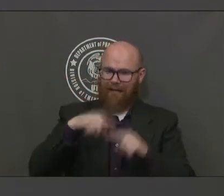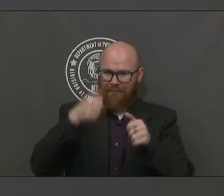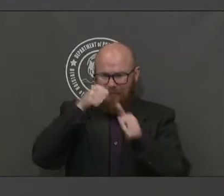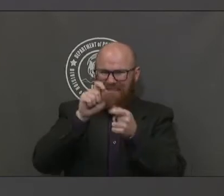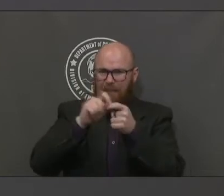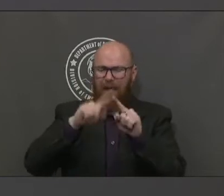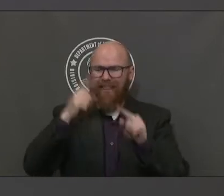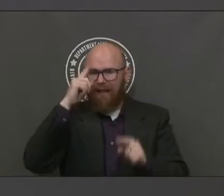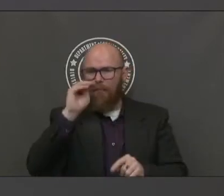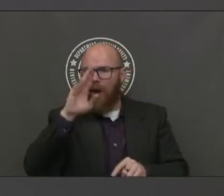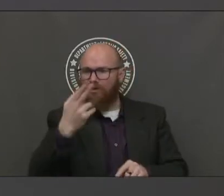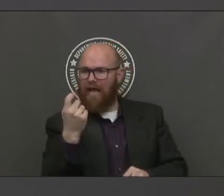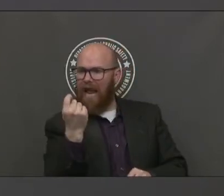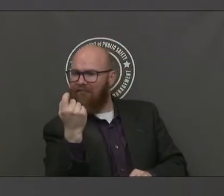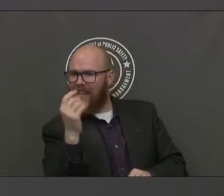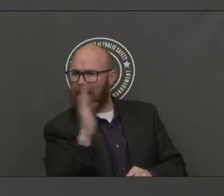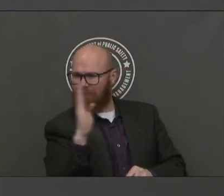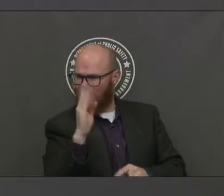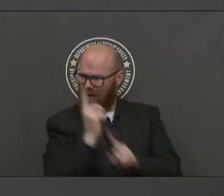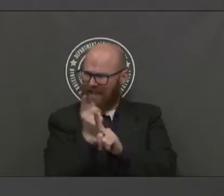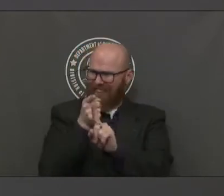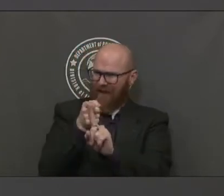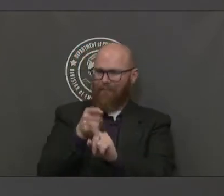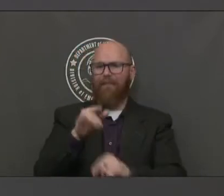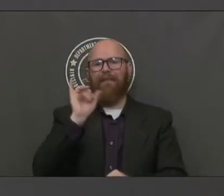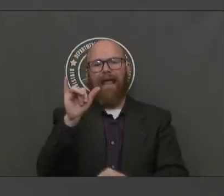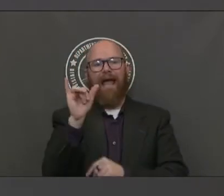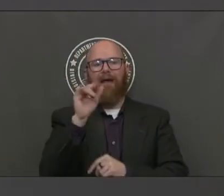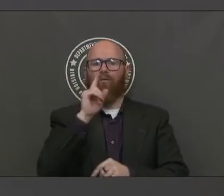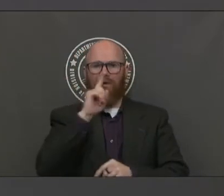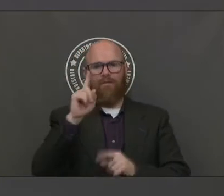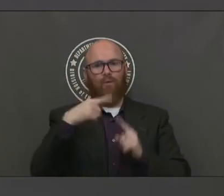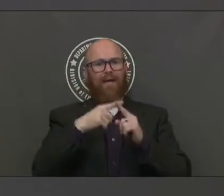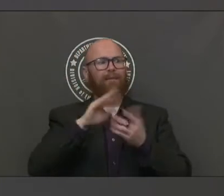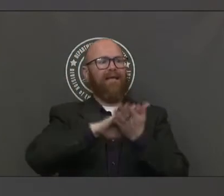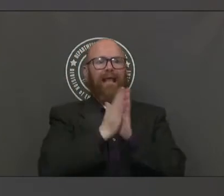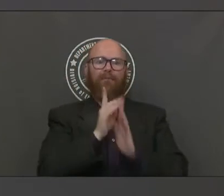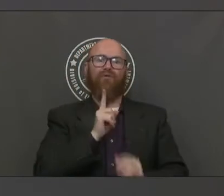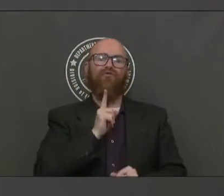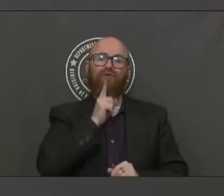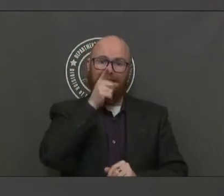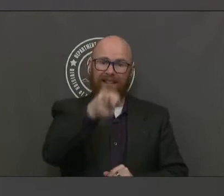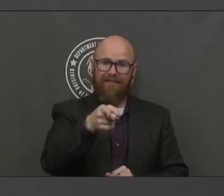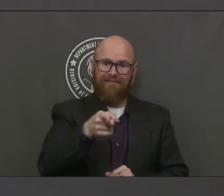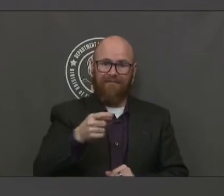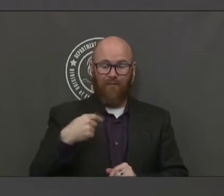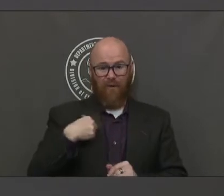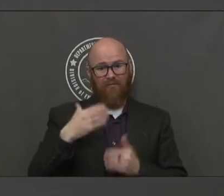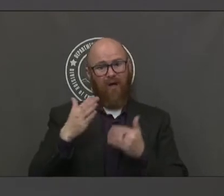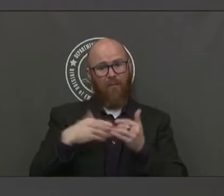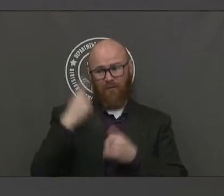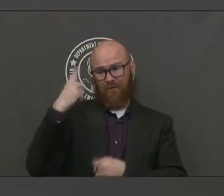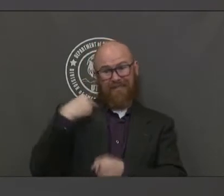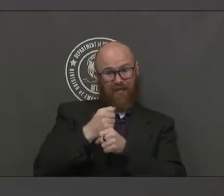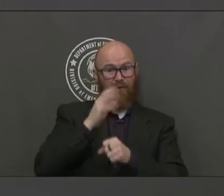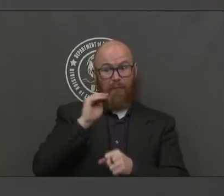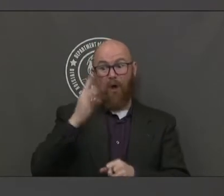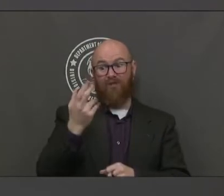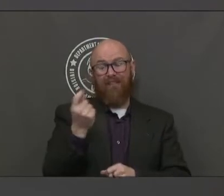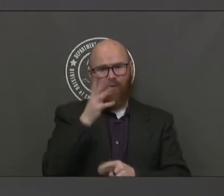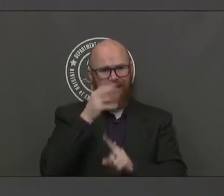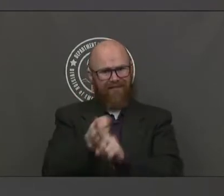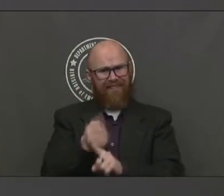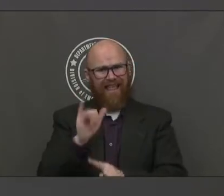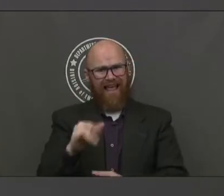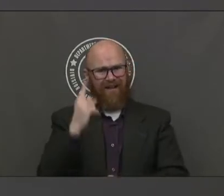want to say it was like March 11th, and that was that's when all this started. So we're a year into this, and there is